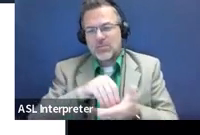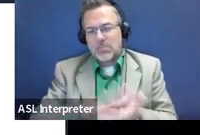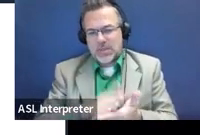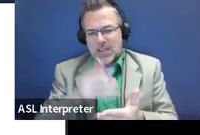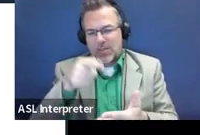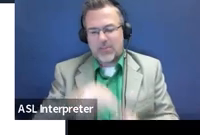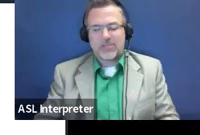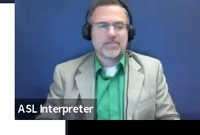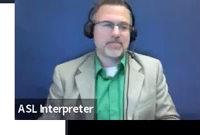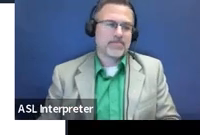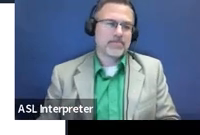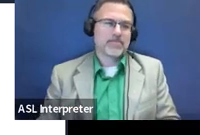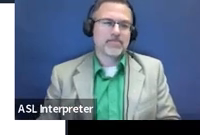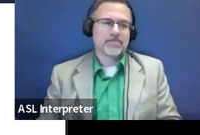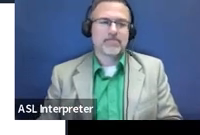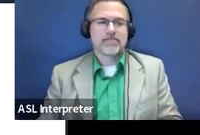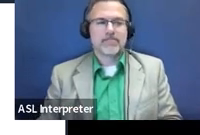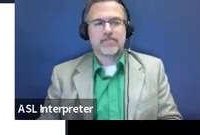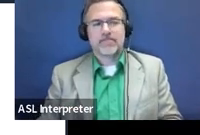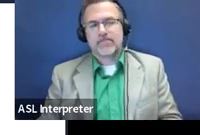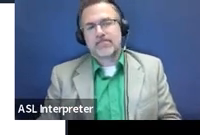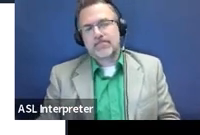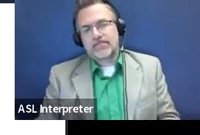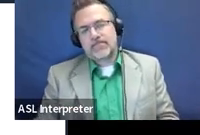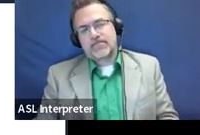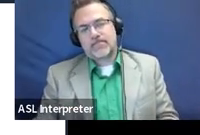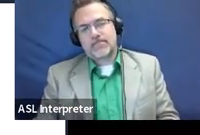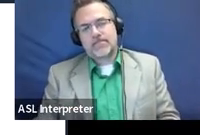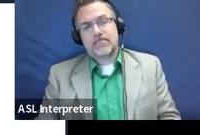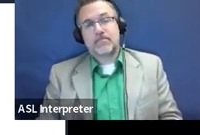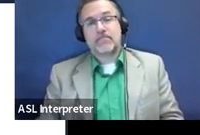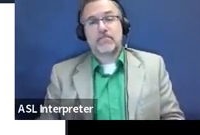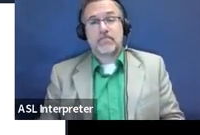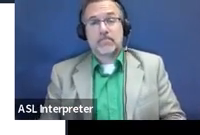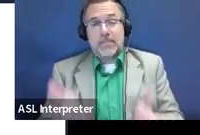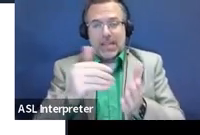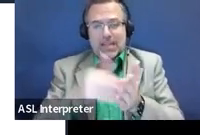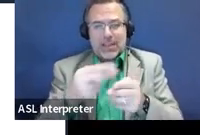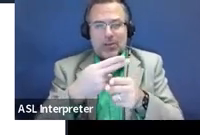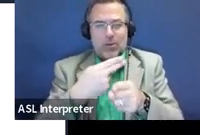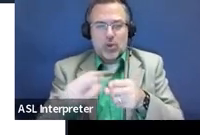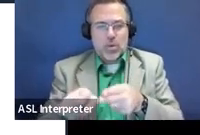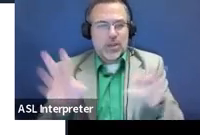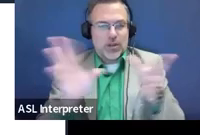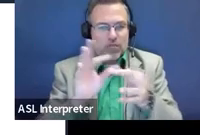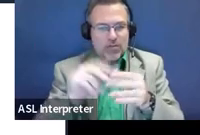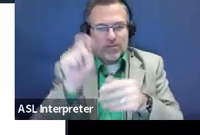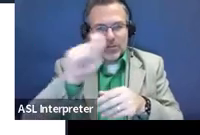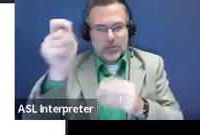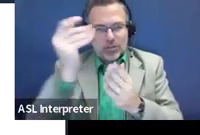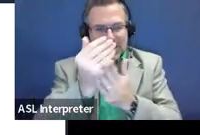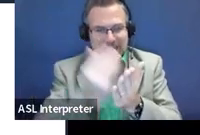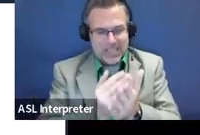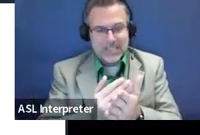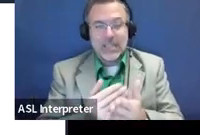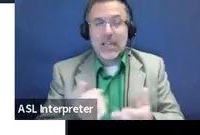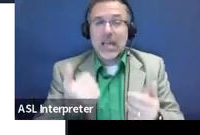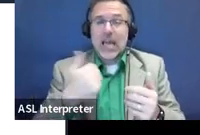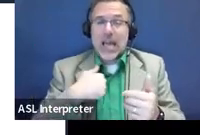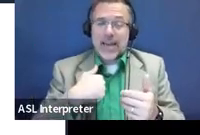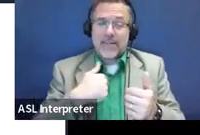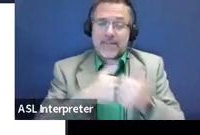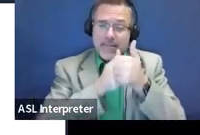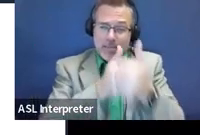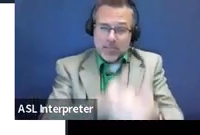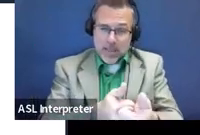So again, this is from that quick reference checklist. So you have your compliance, where you just put the description